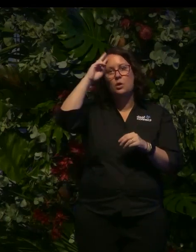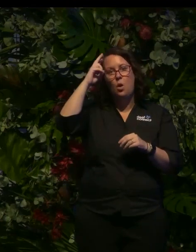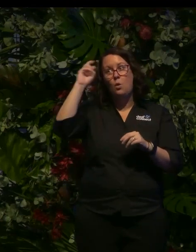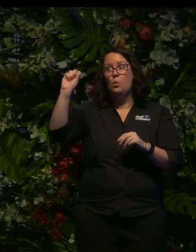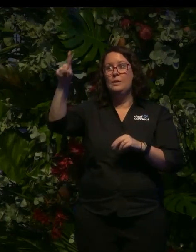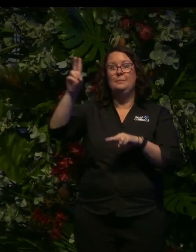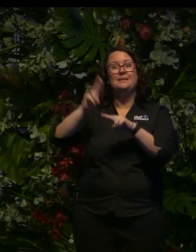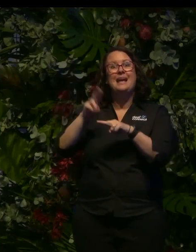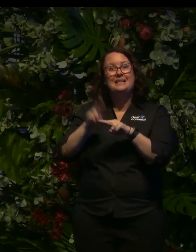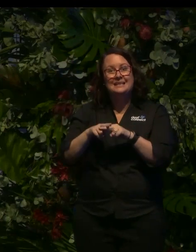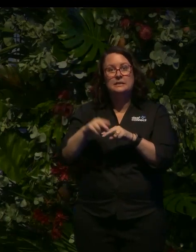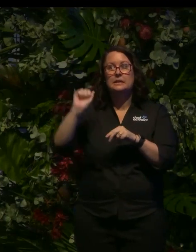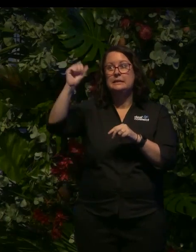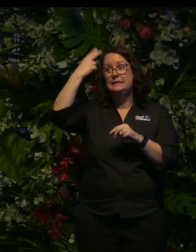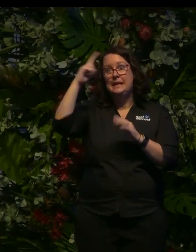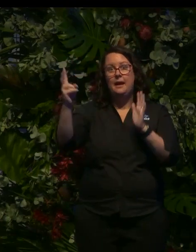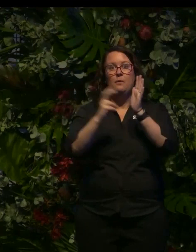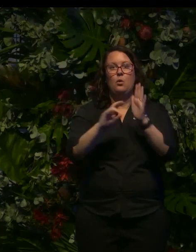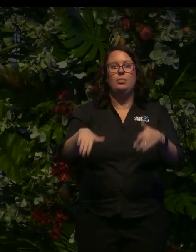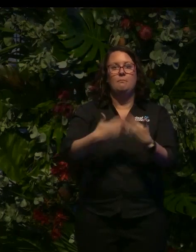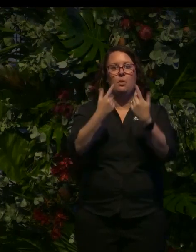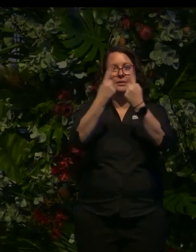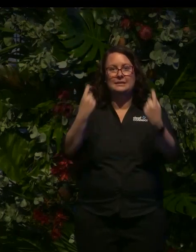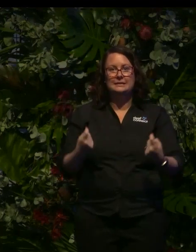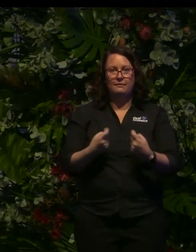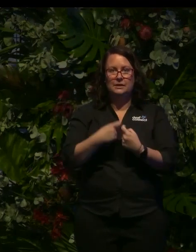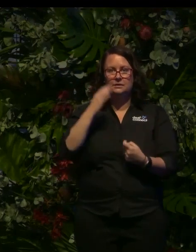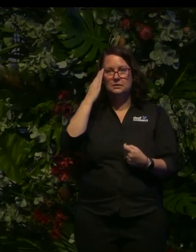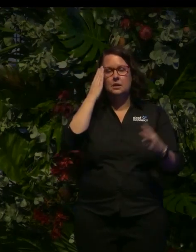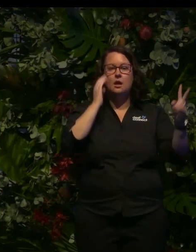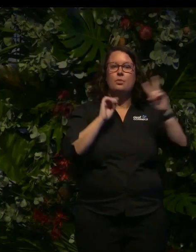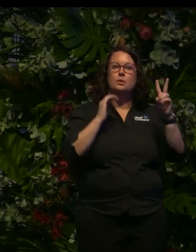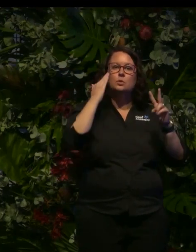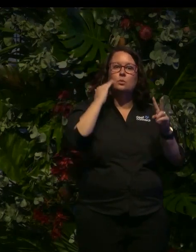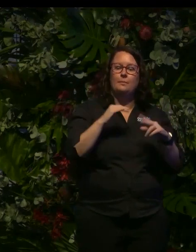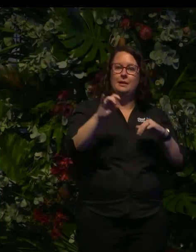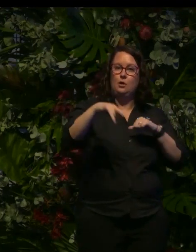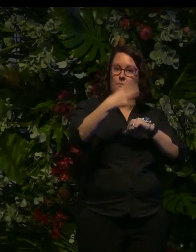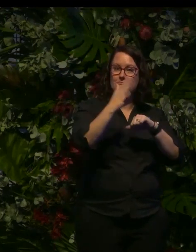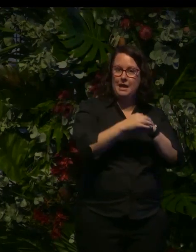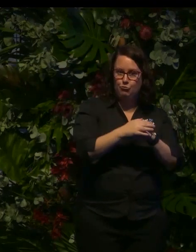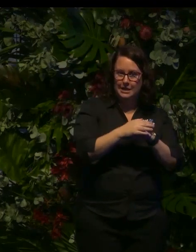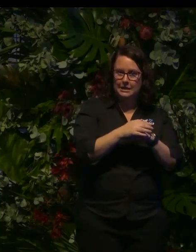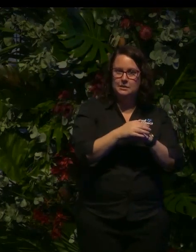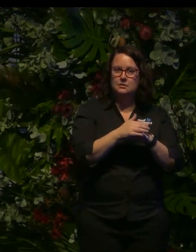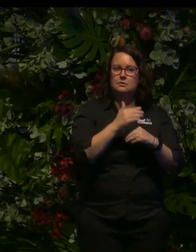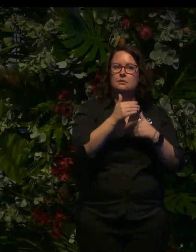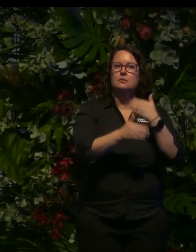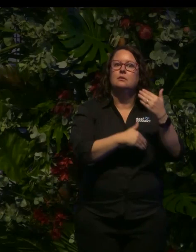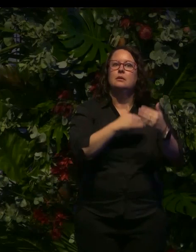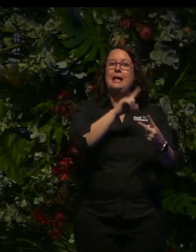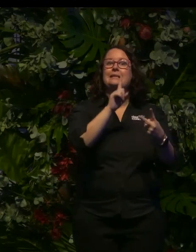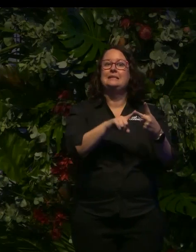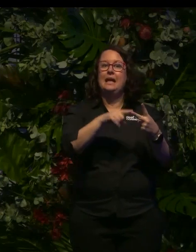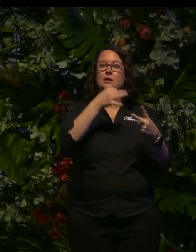the birth certificate with his consent. The women subsequently formed a relationship, married, had a